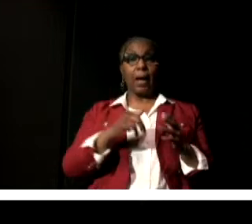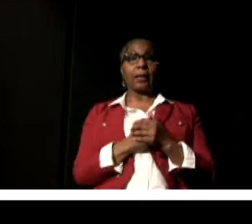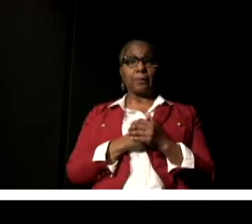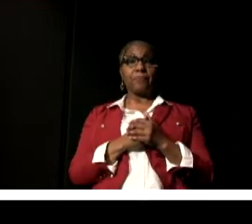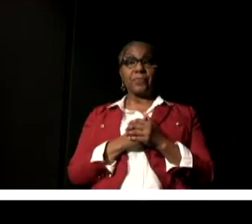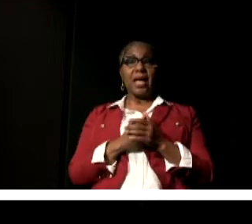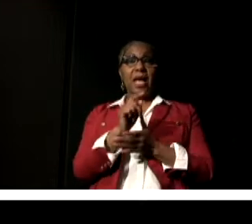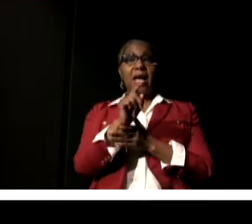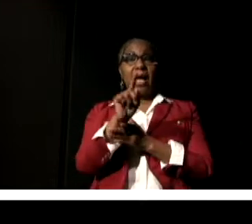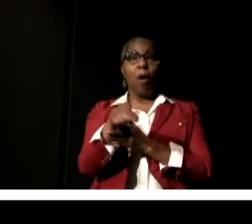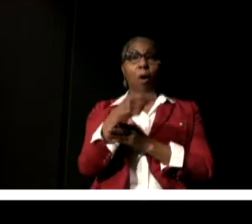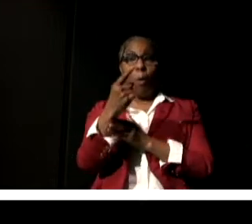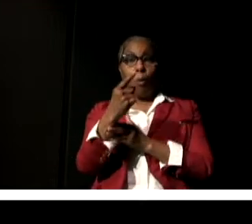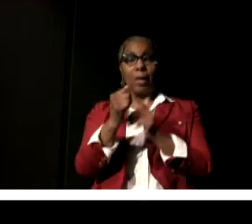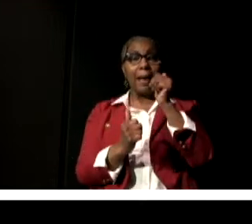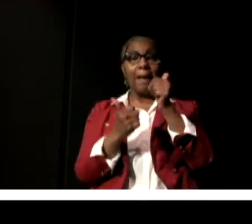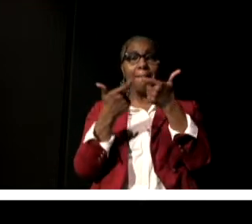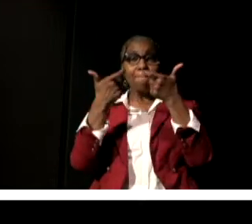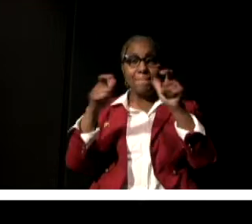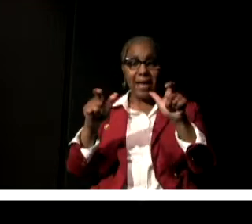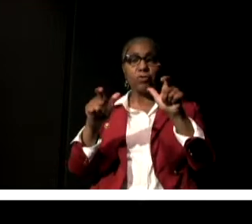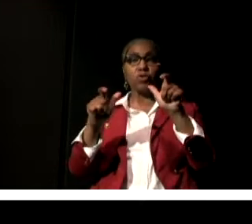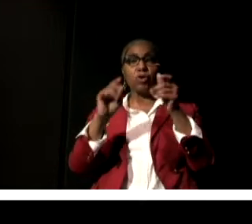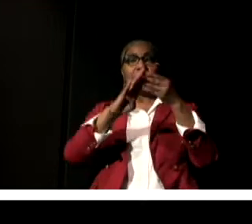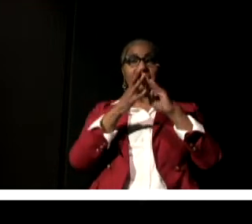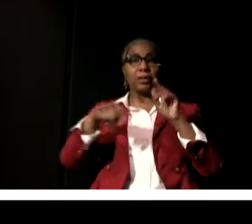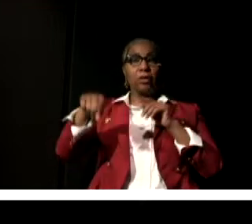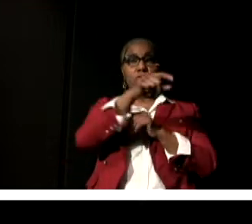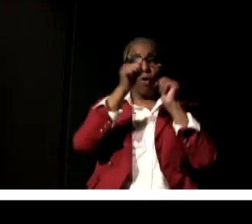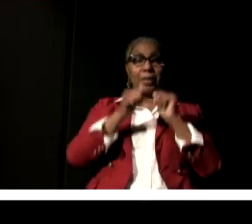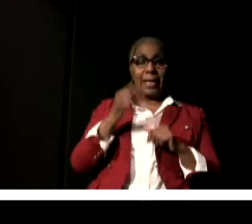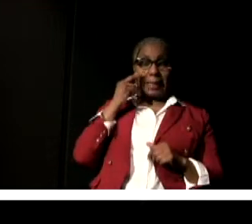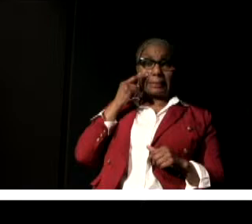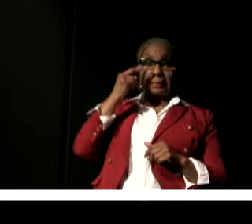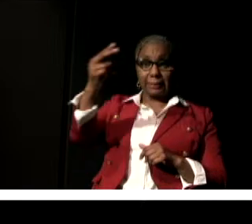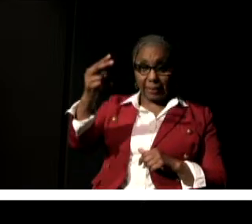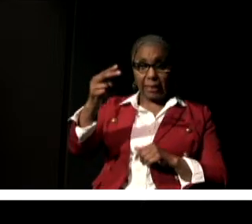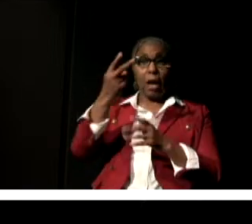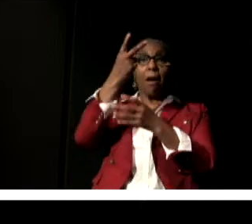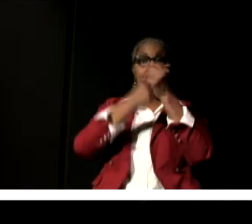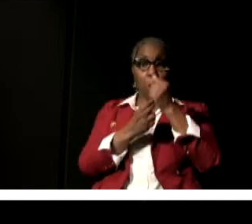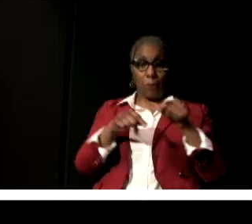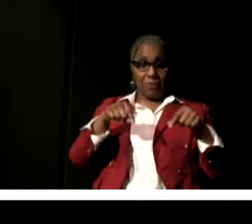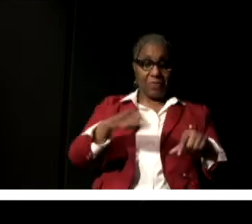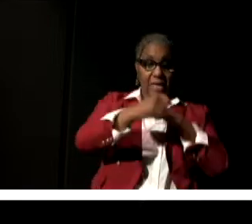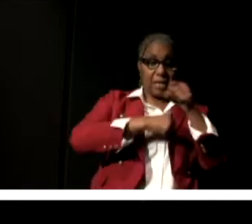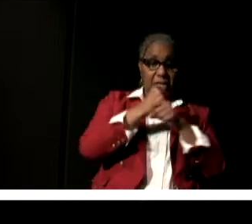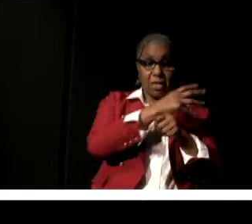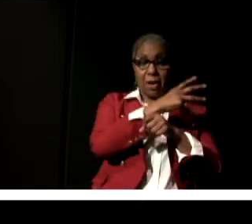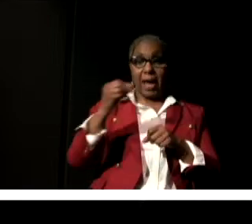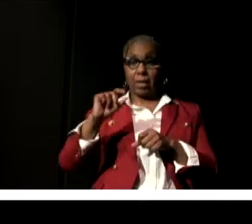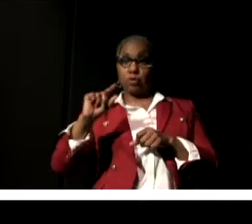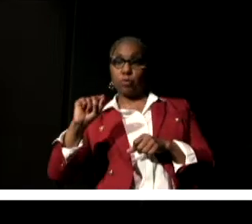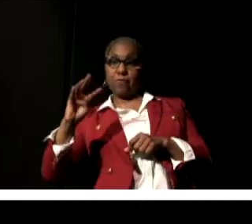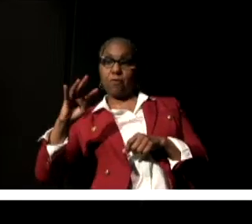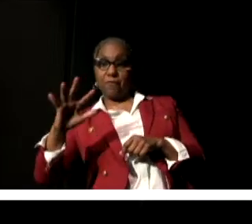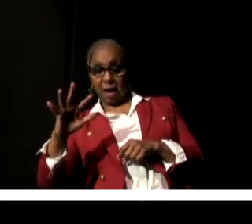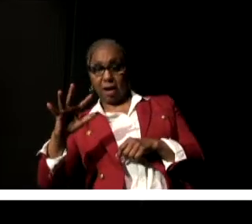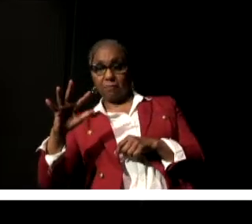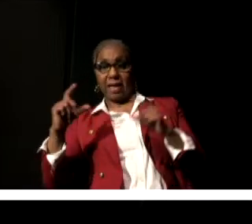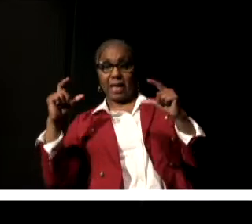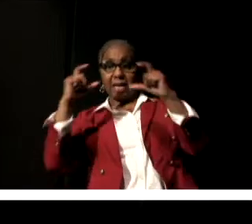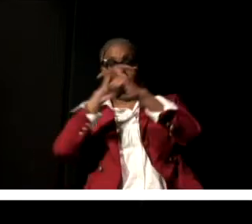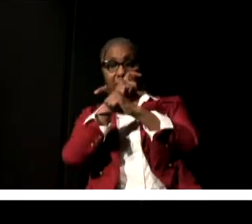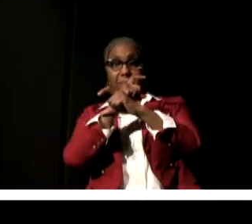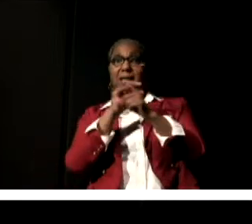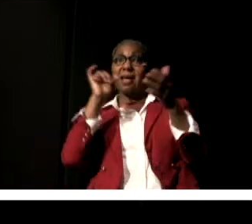is the only major city where you will be able to see both this year's and 2045's eclipse,